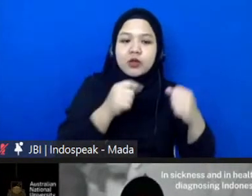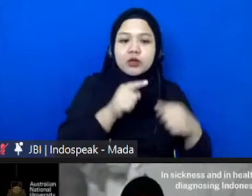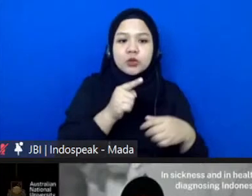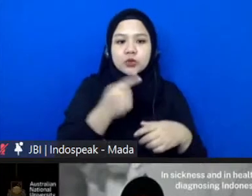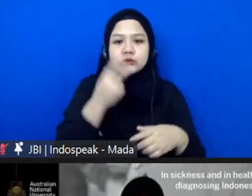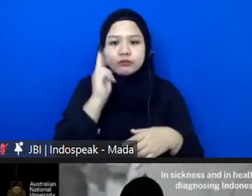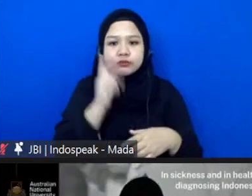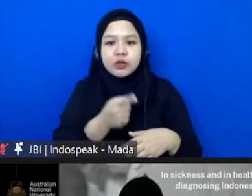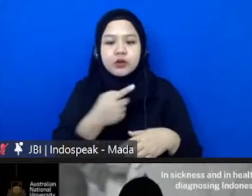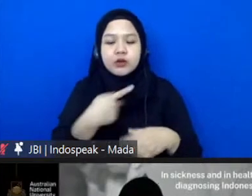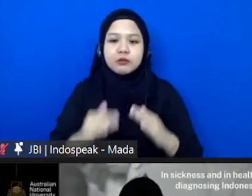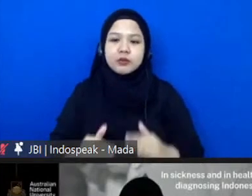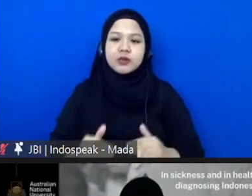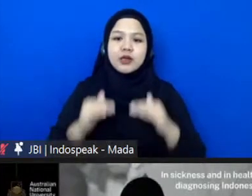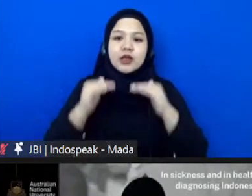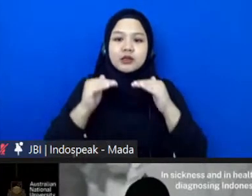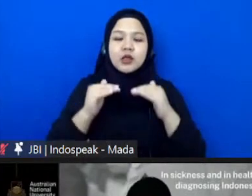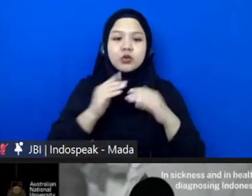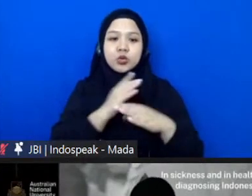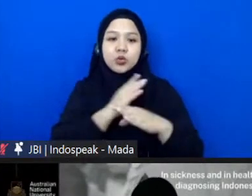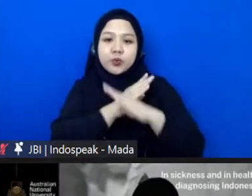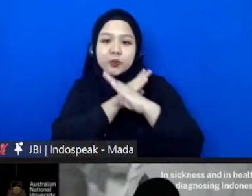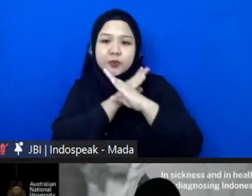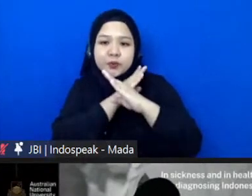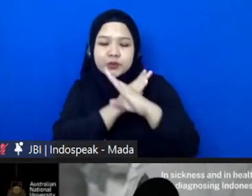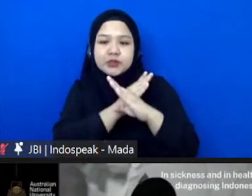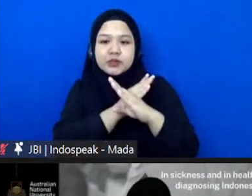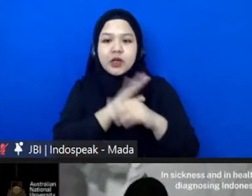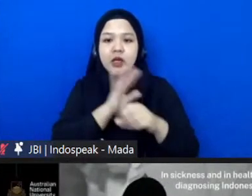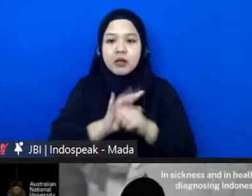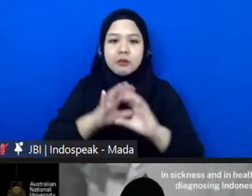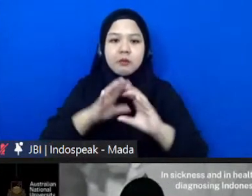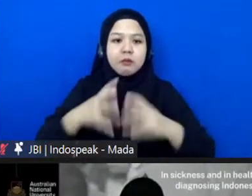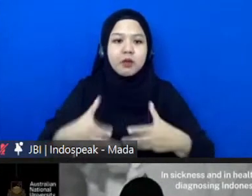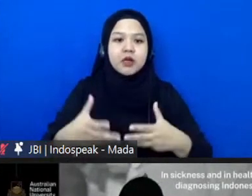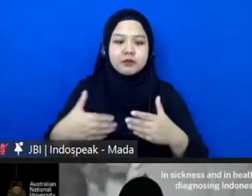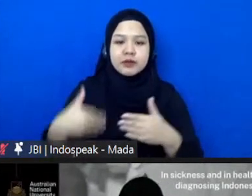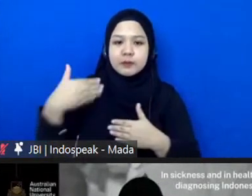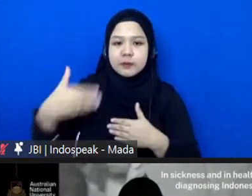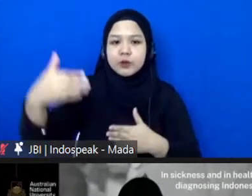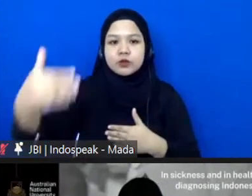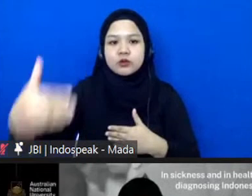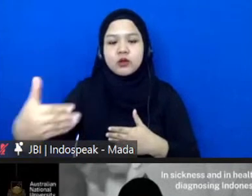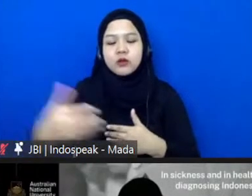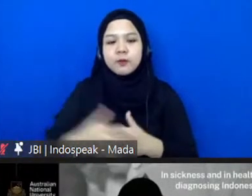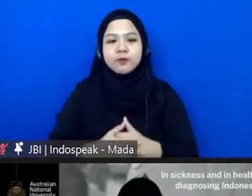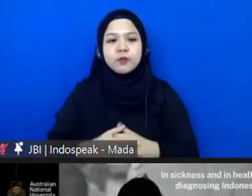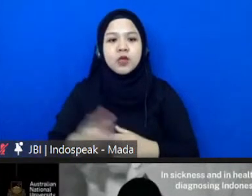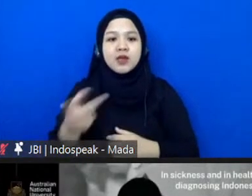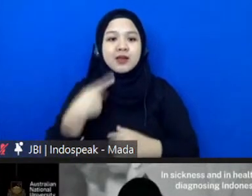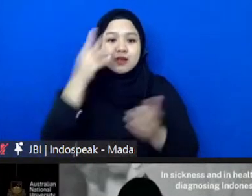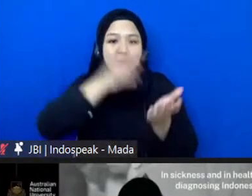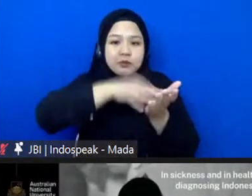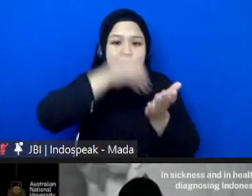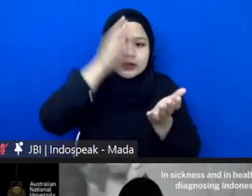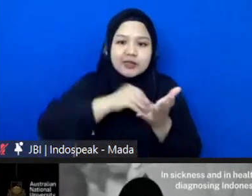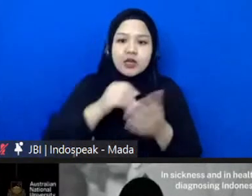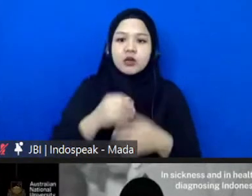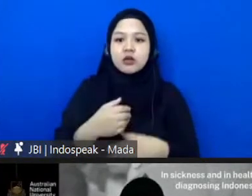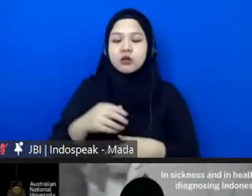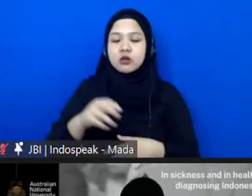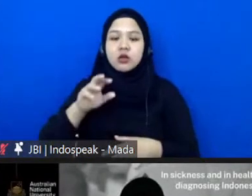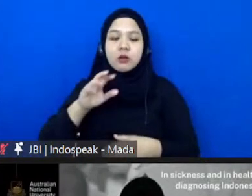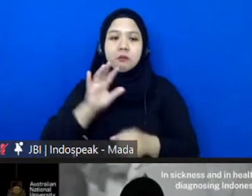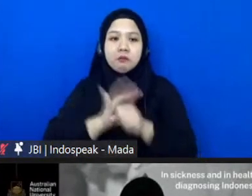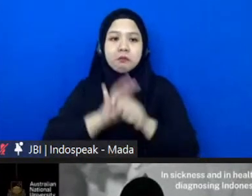leverage to prevent this pandemic. So we learned from the 2020 pandemic, for